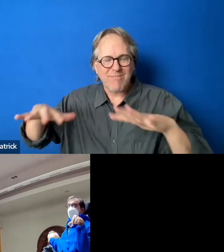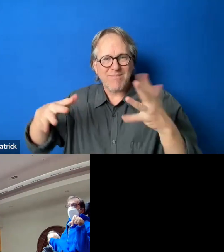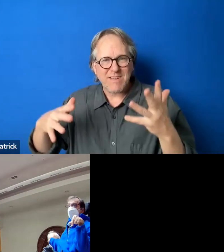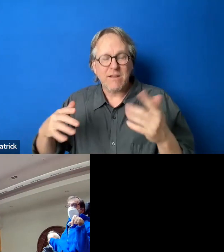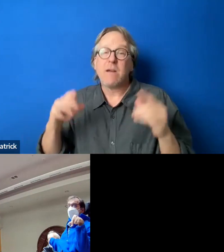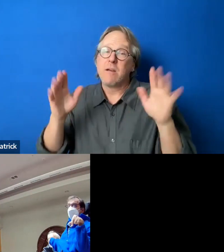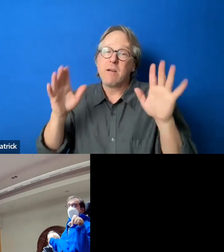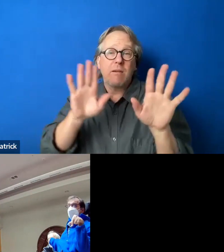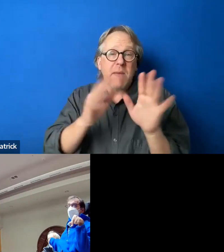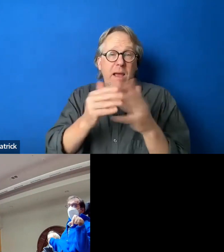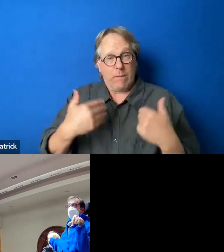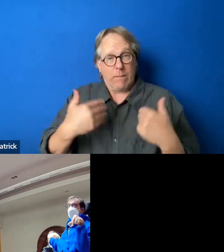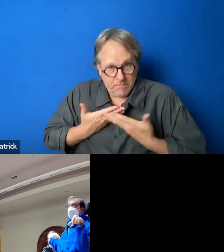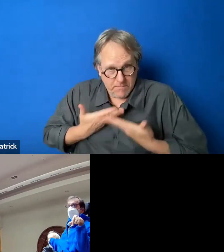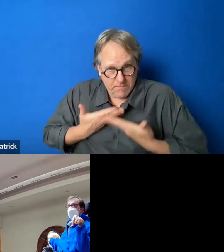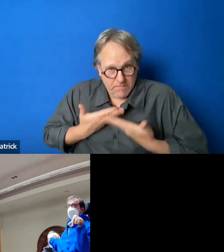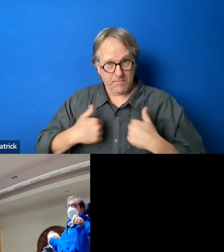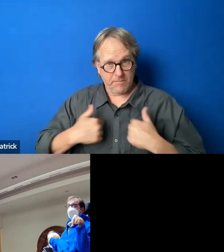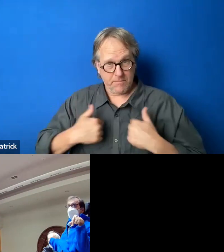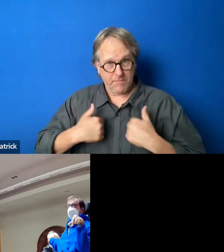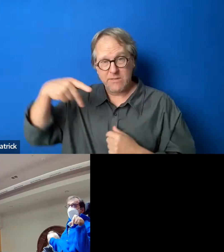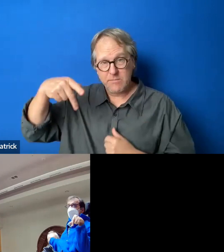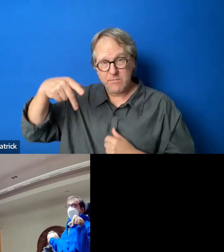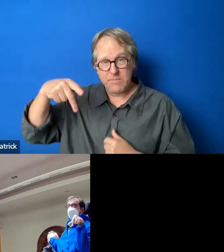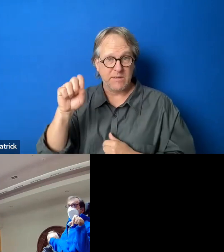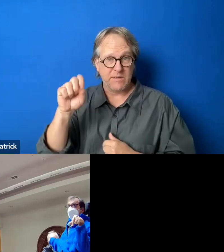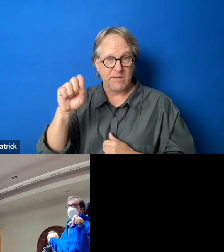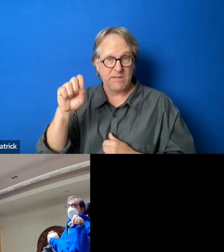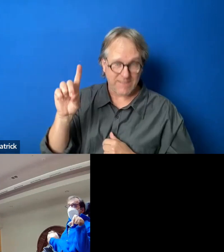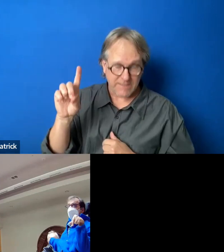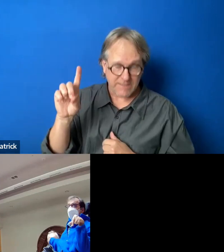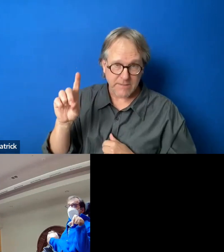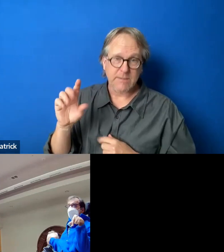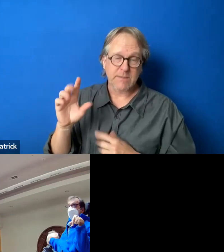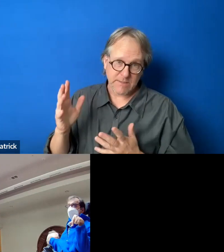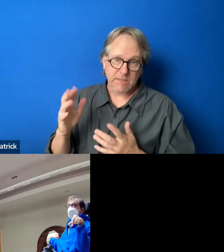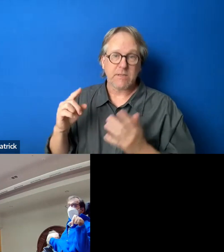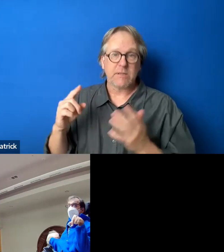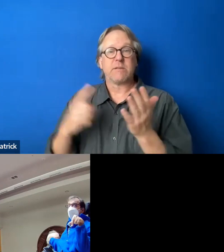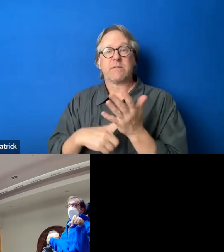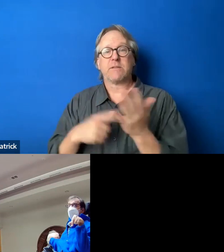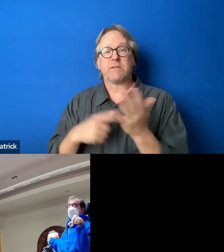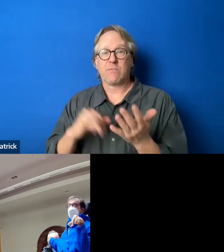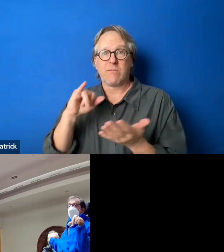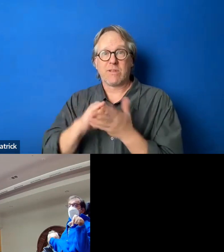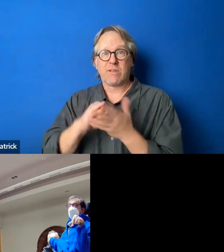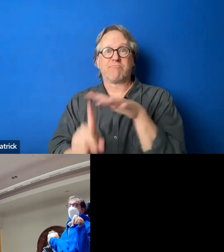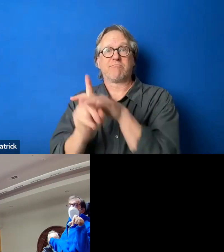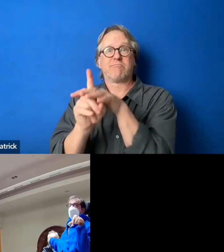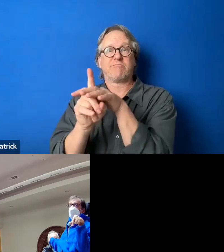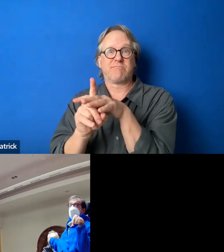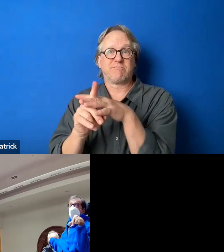So sometimes this is visible.